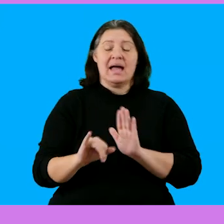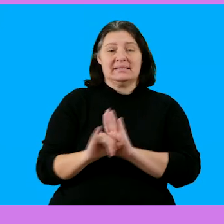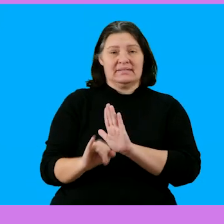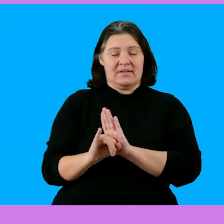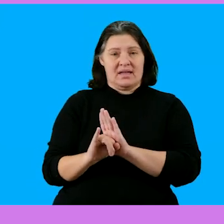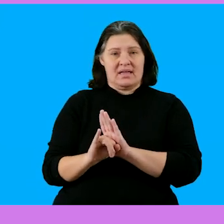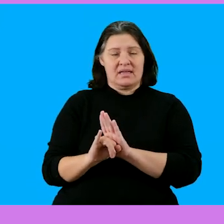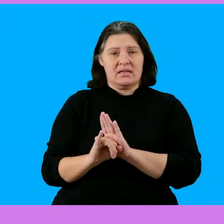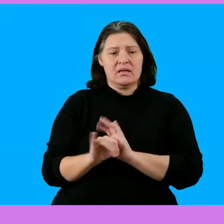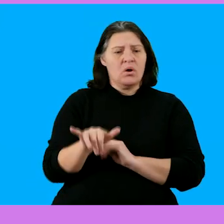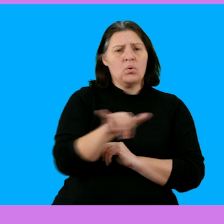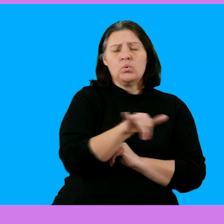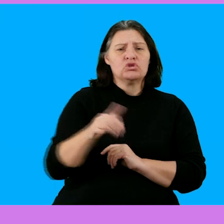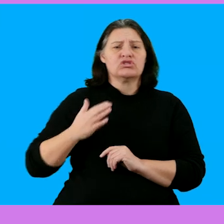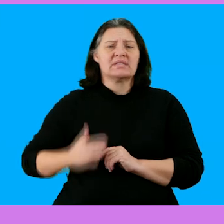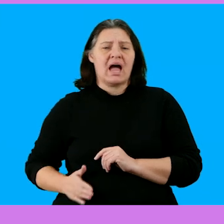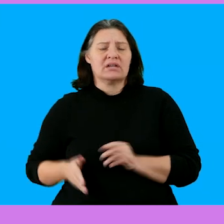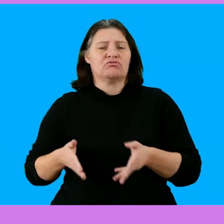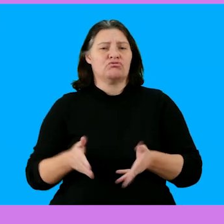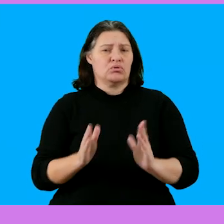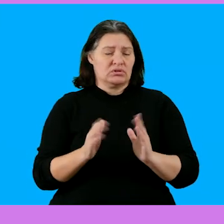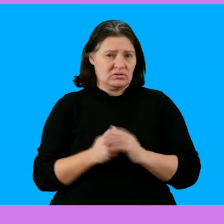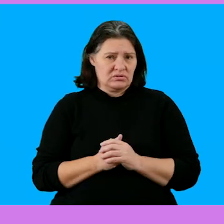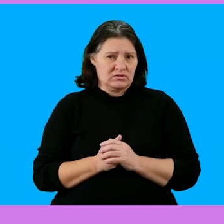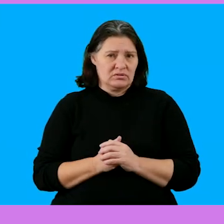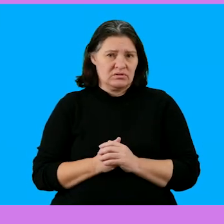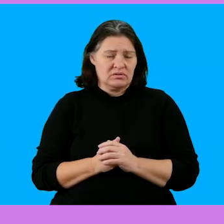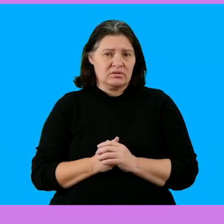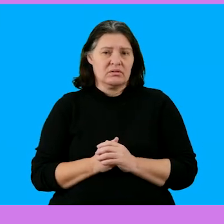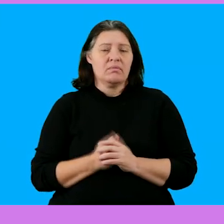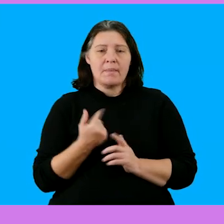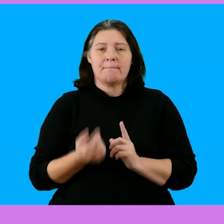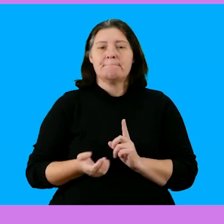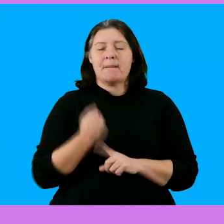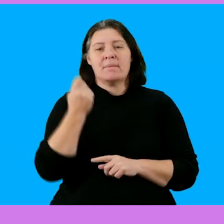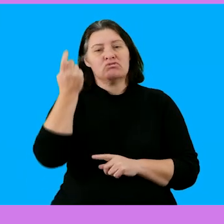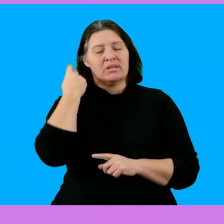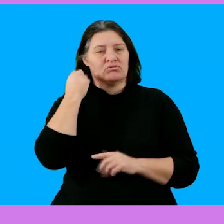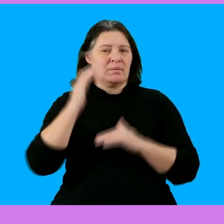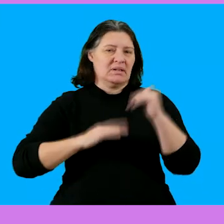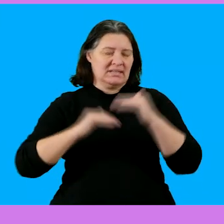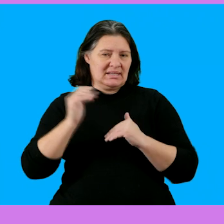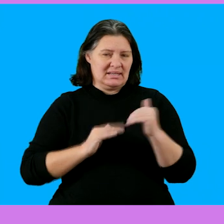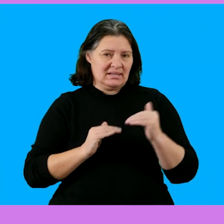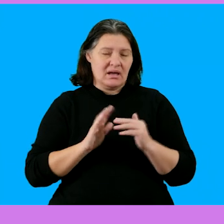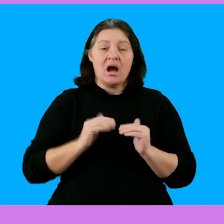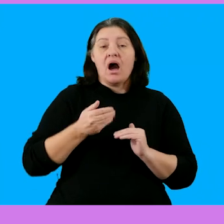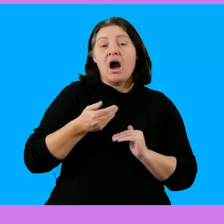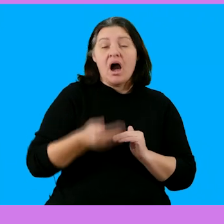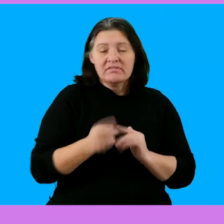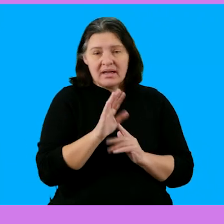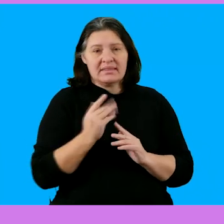says, identify on which side of the road, Which side of the road they will find the reception